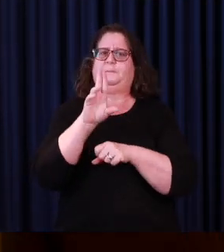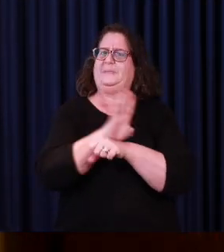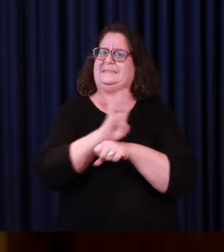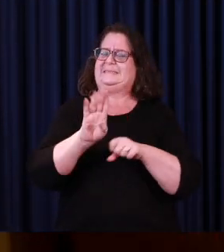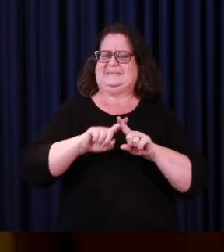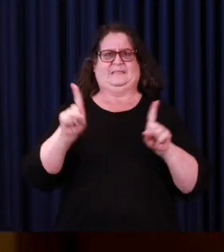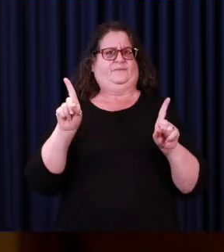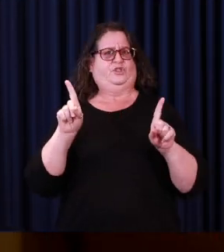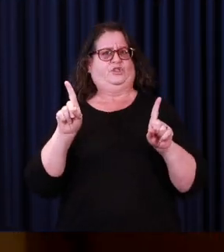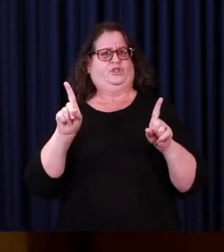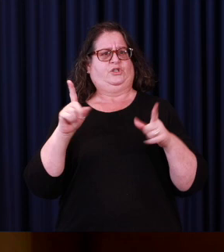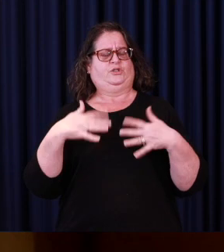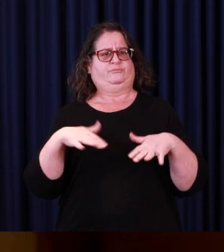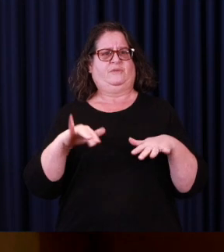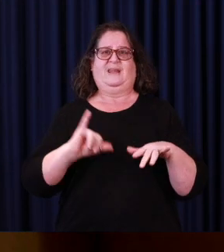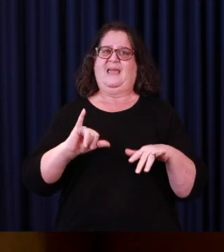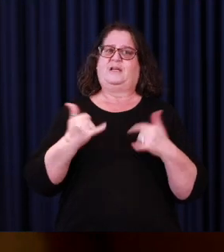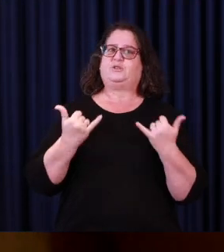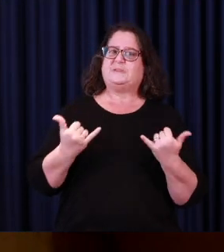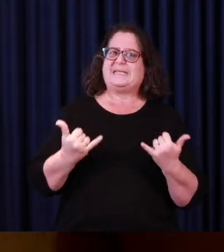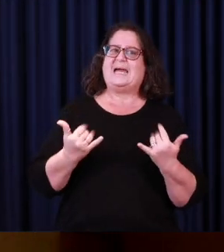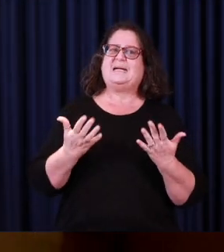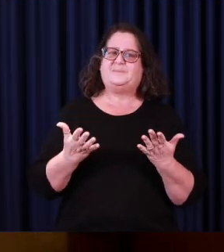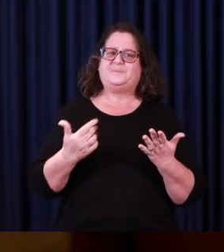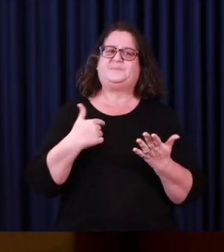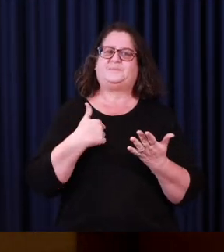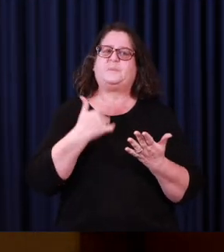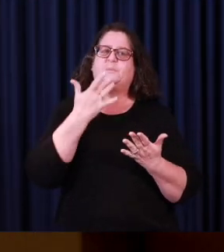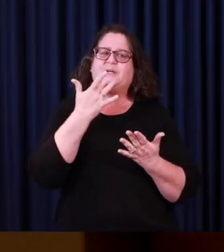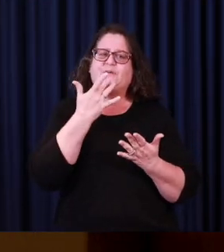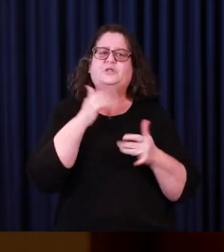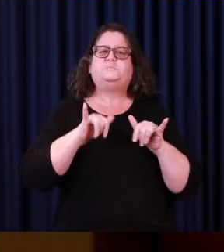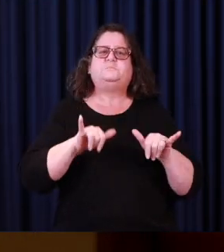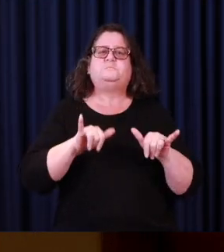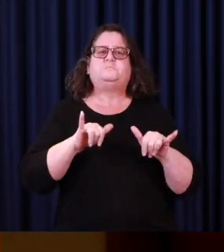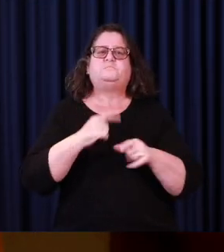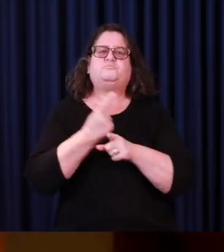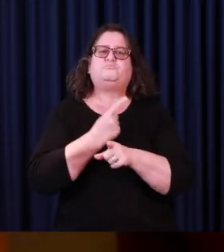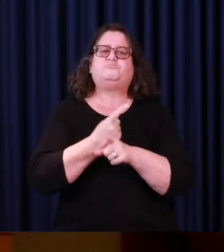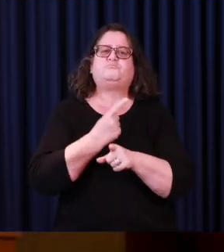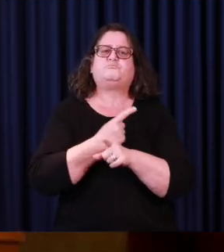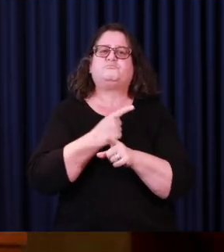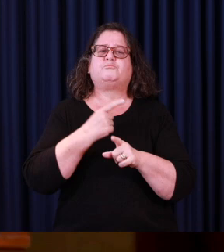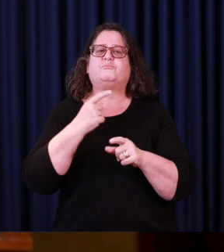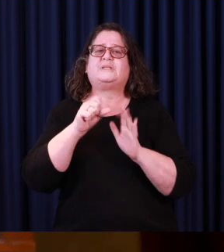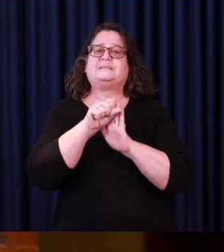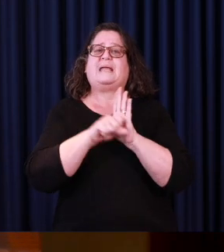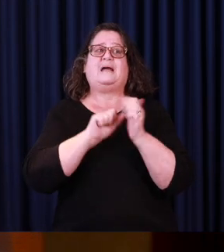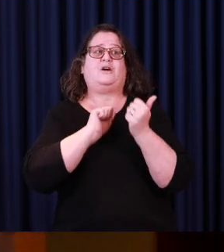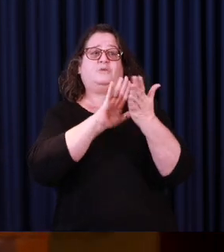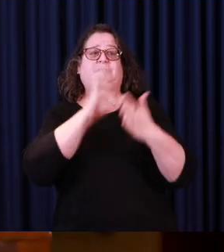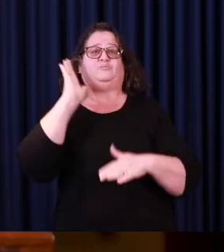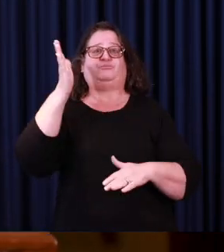today. We would have preferred our usual state-of-the-state proceedings, but like so many other recent